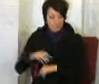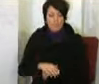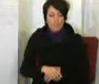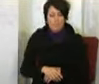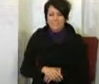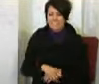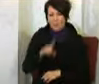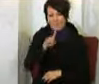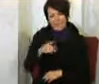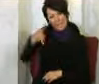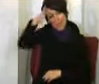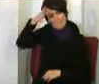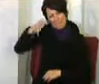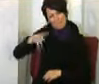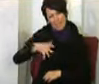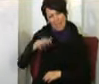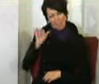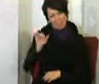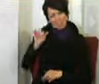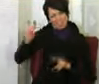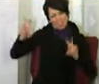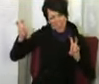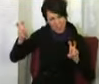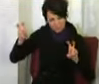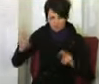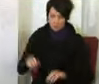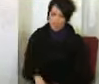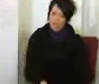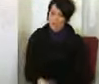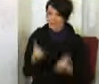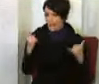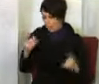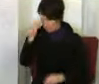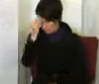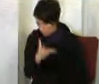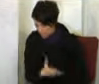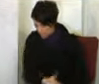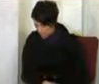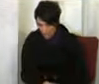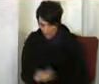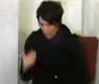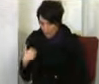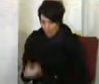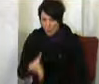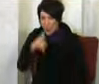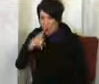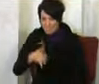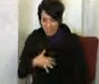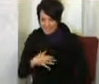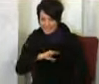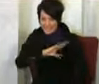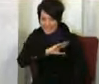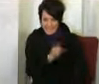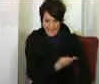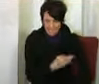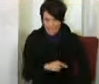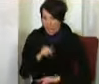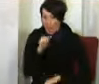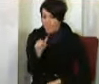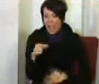Being a man, embodied as a man. Now, I'm a feminist, and I'm not anti-men, but there's something